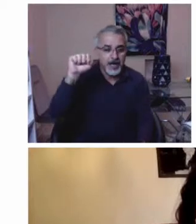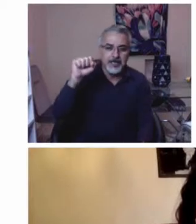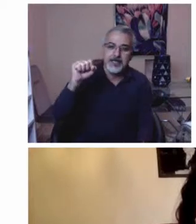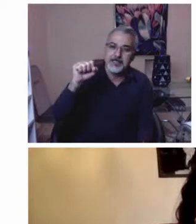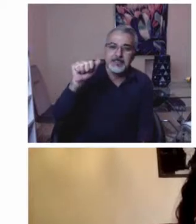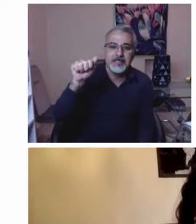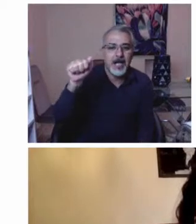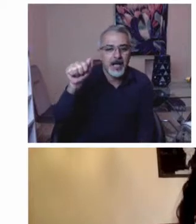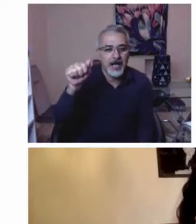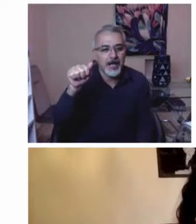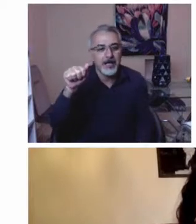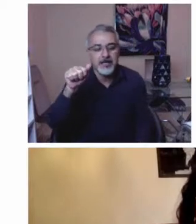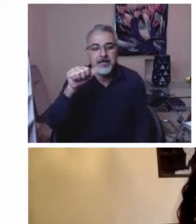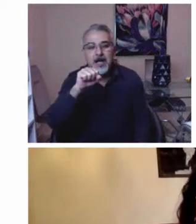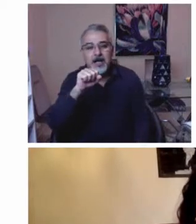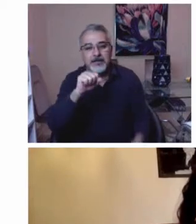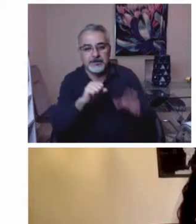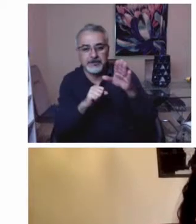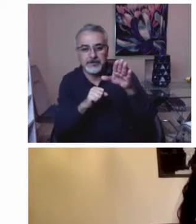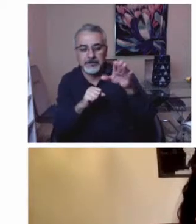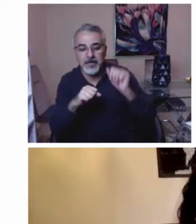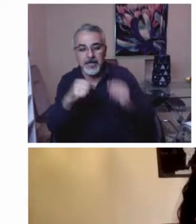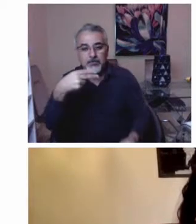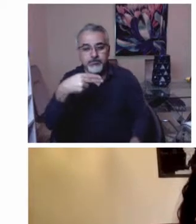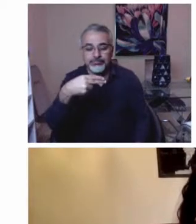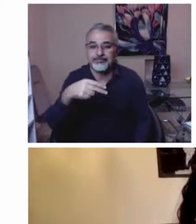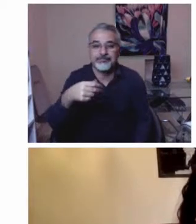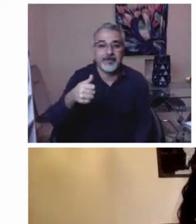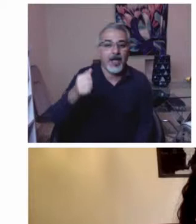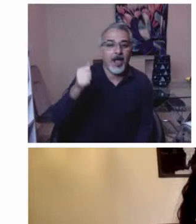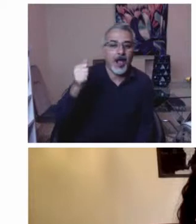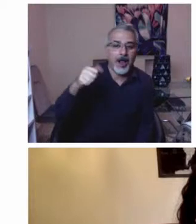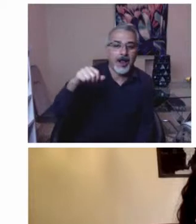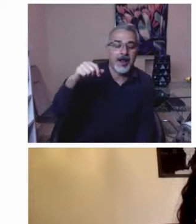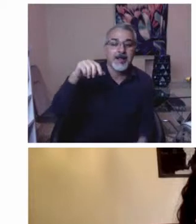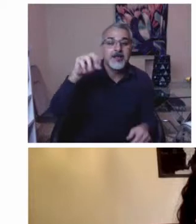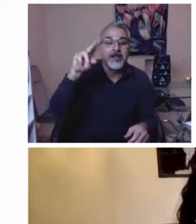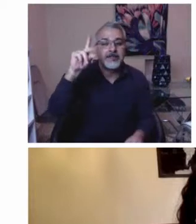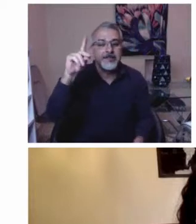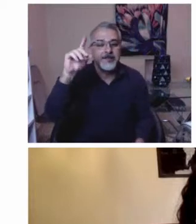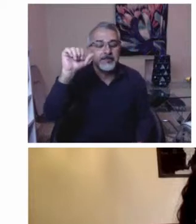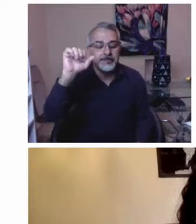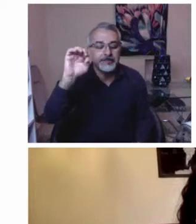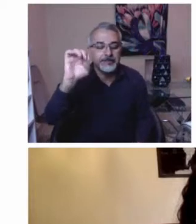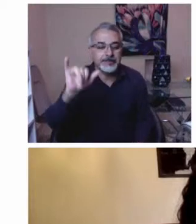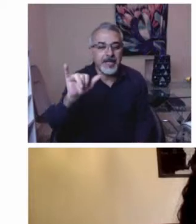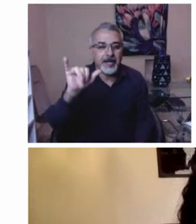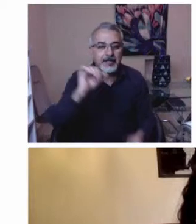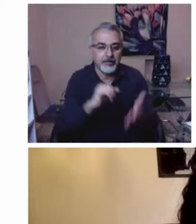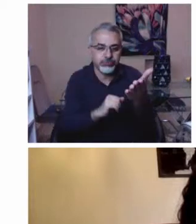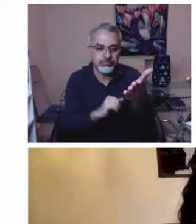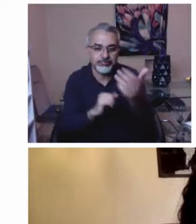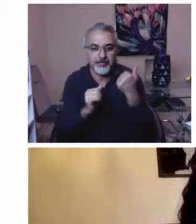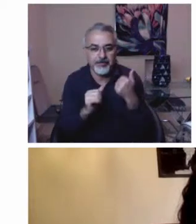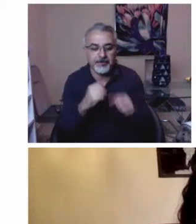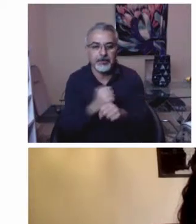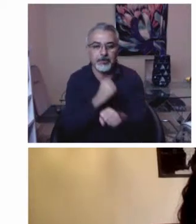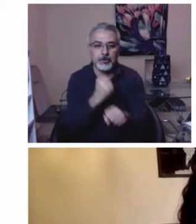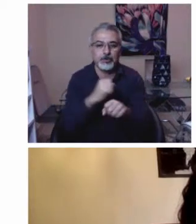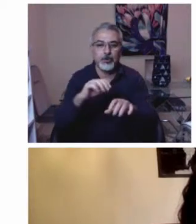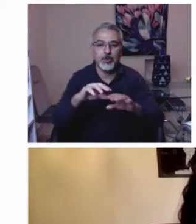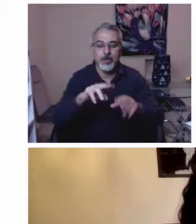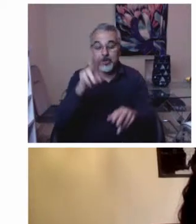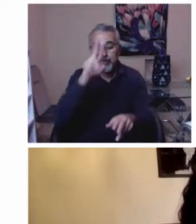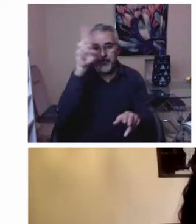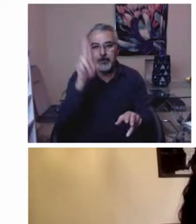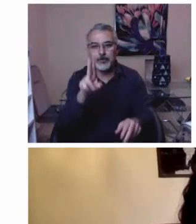of financing for YPS. So from your experience in the network, what are the key concerns but also opportunities regarding